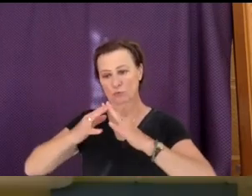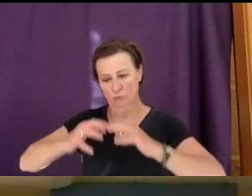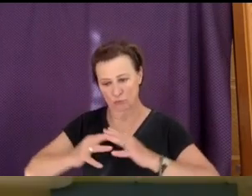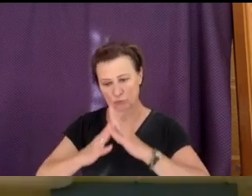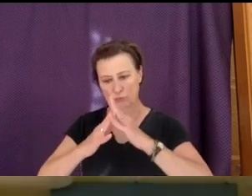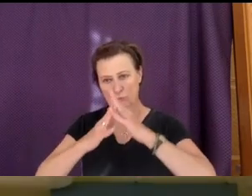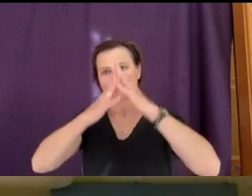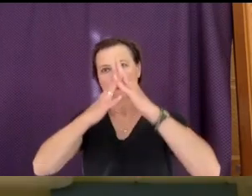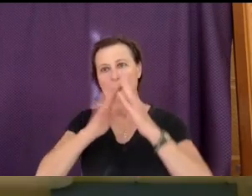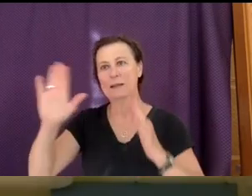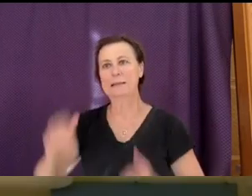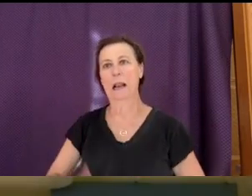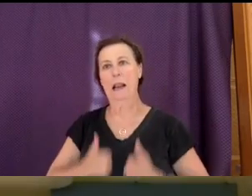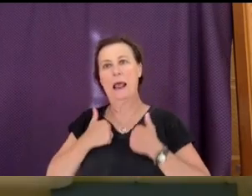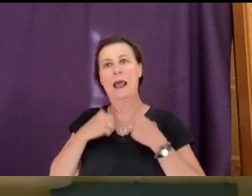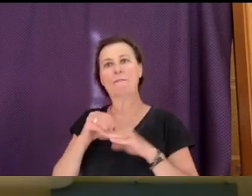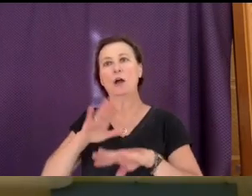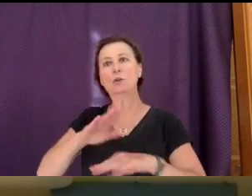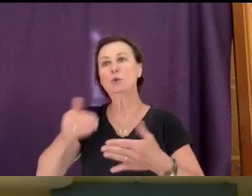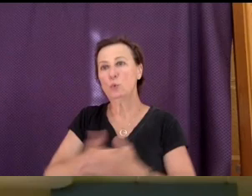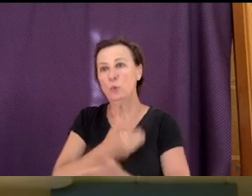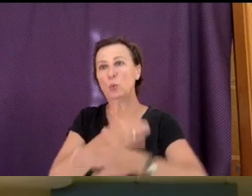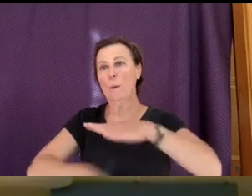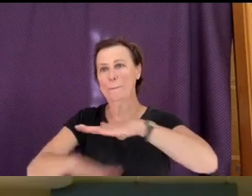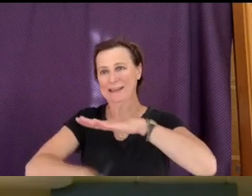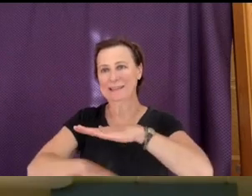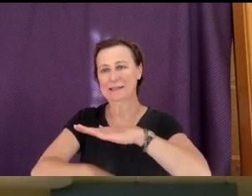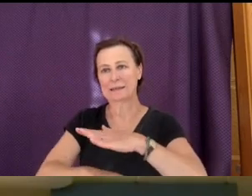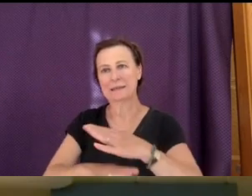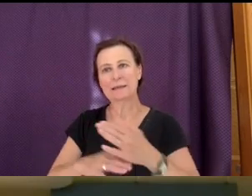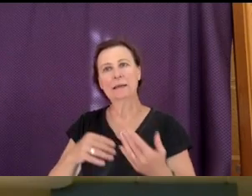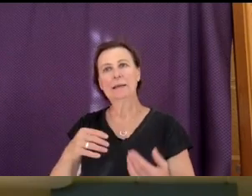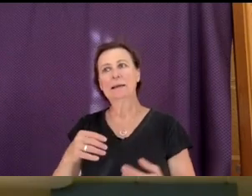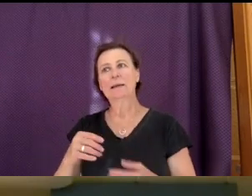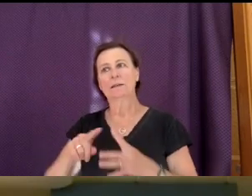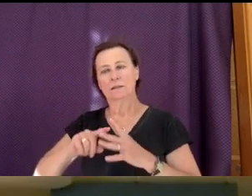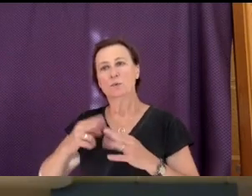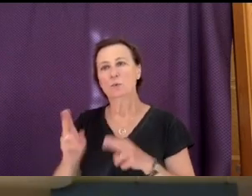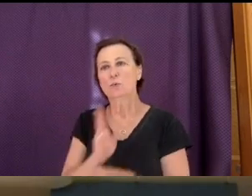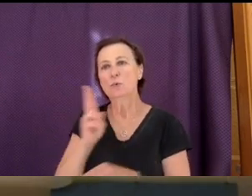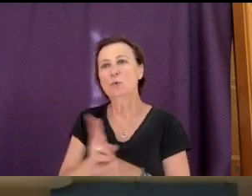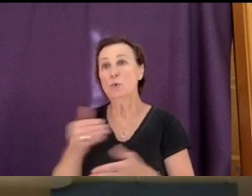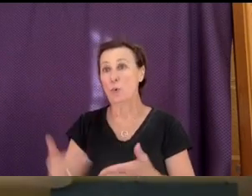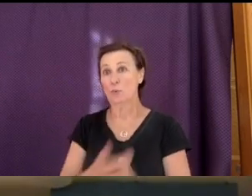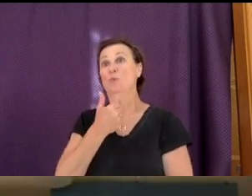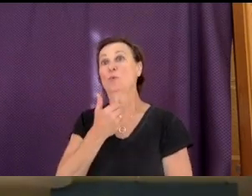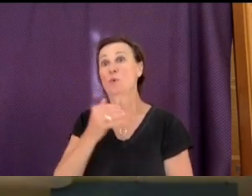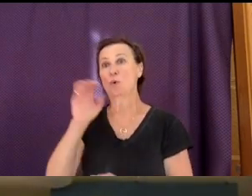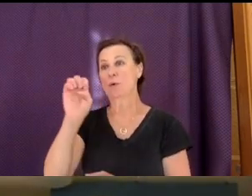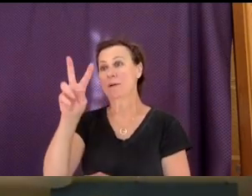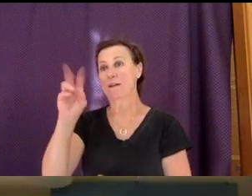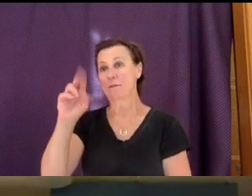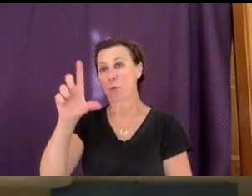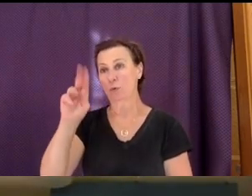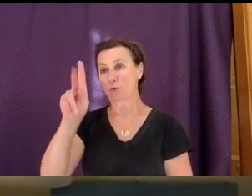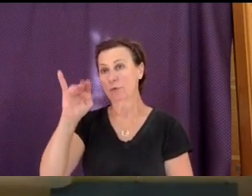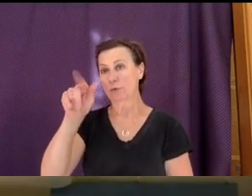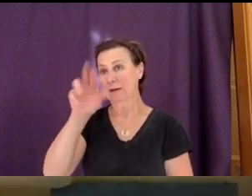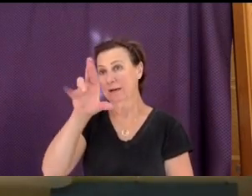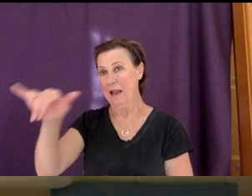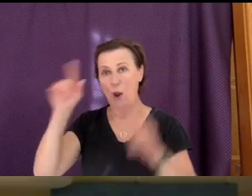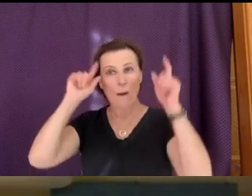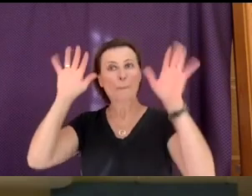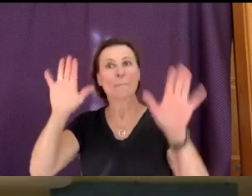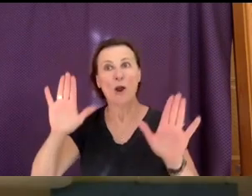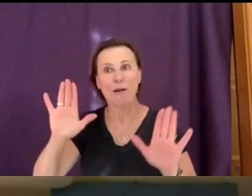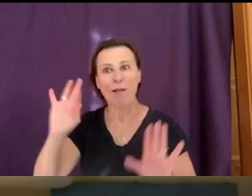basis. Harnessing the newly appreciated evolutionary miracle of his consciousness,